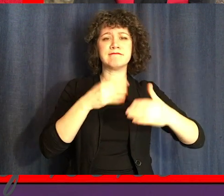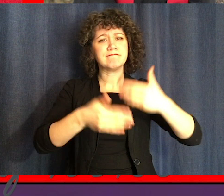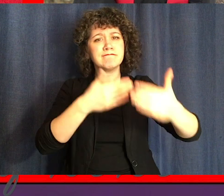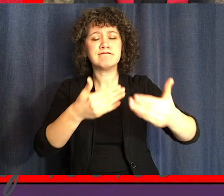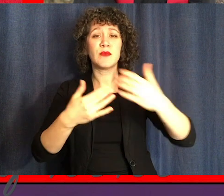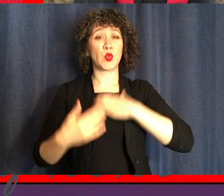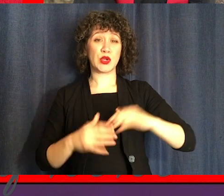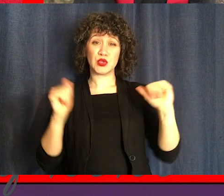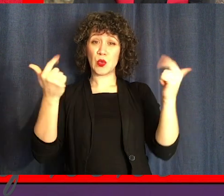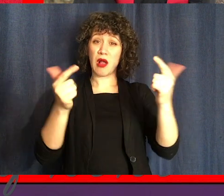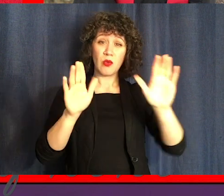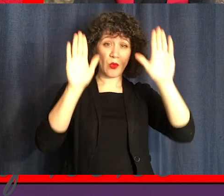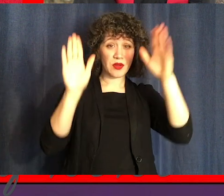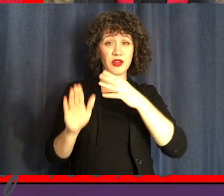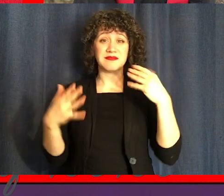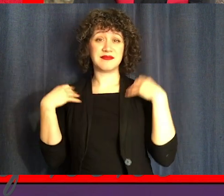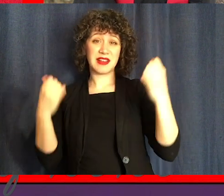life.